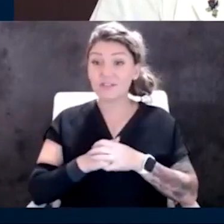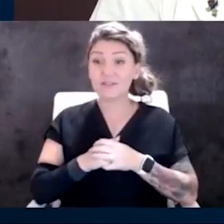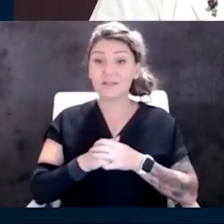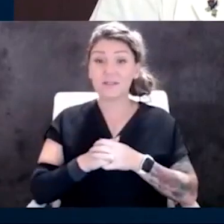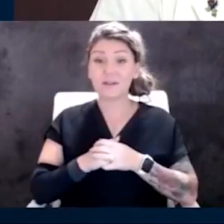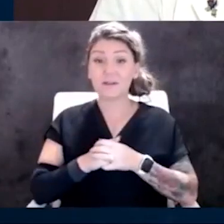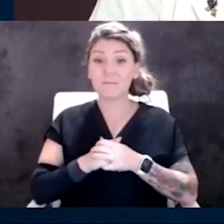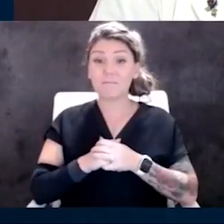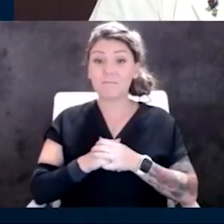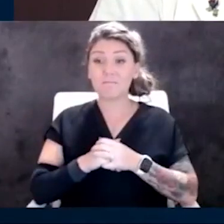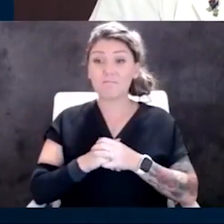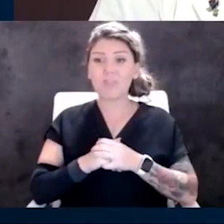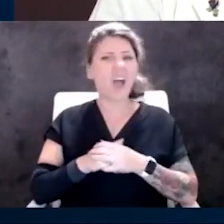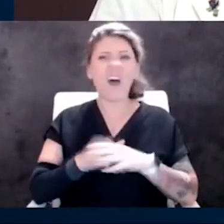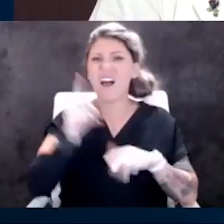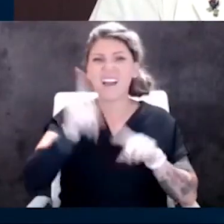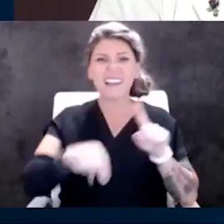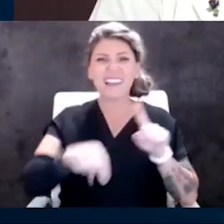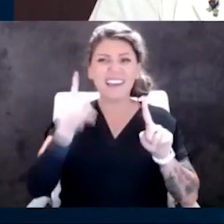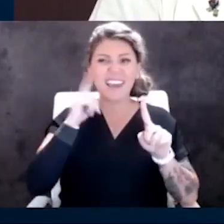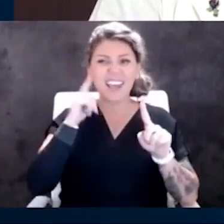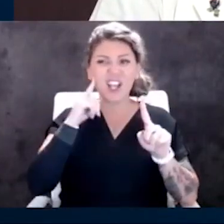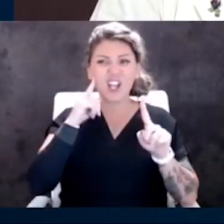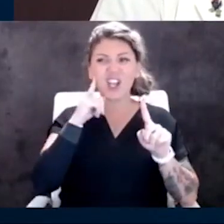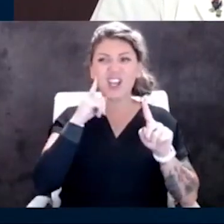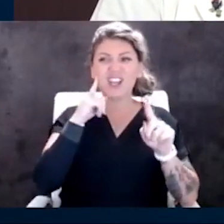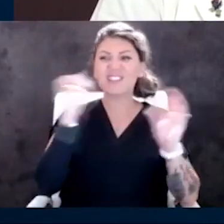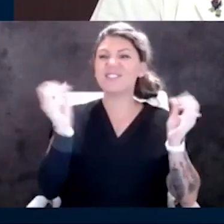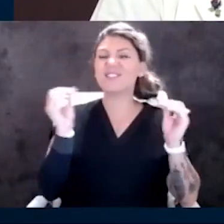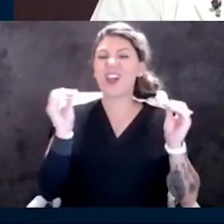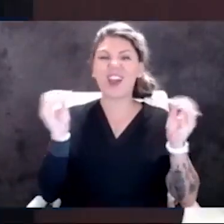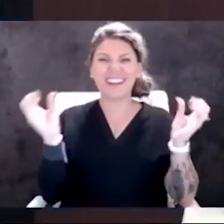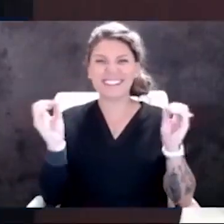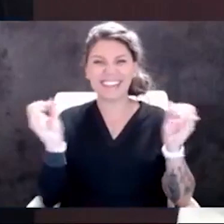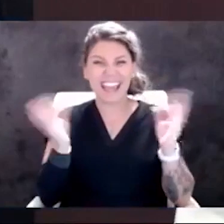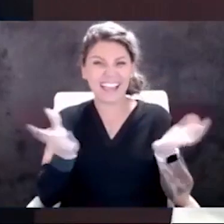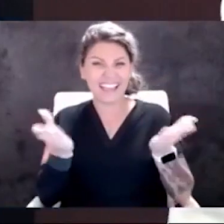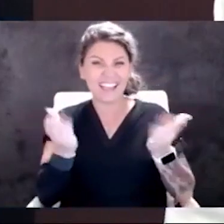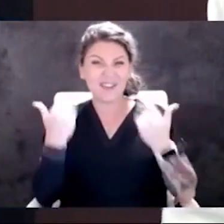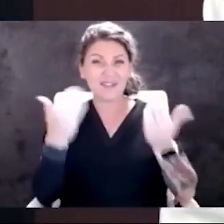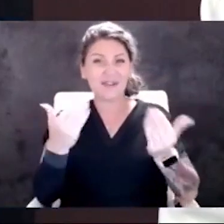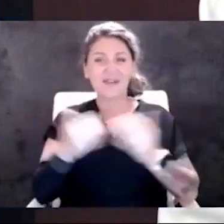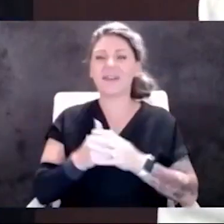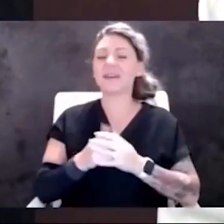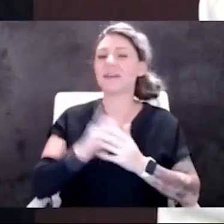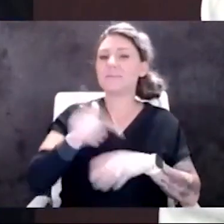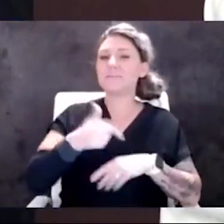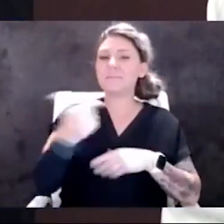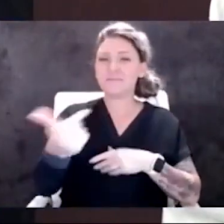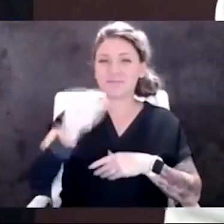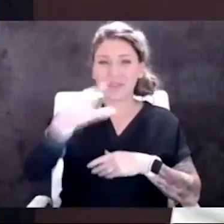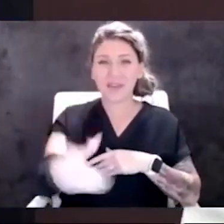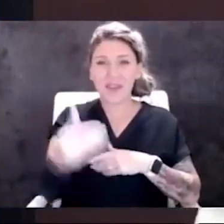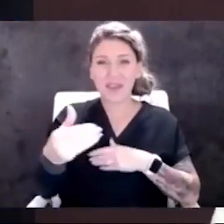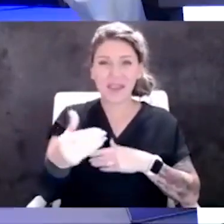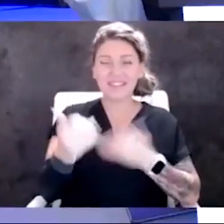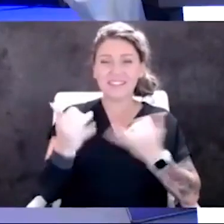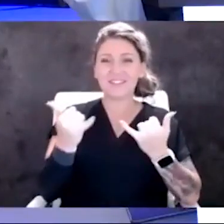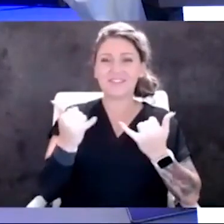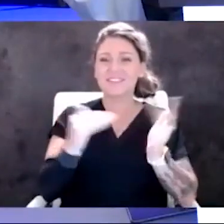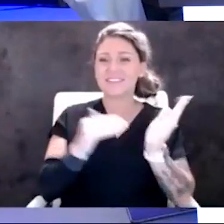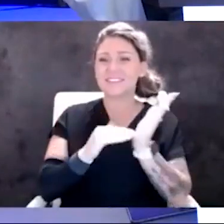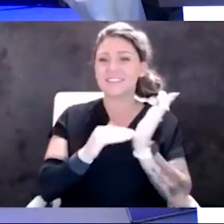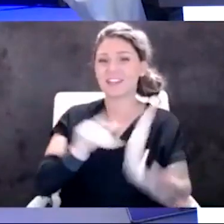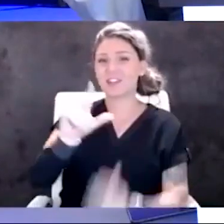No, Jess, I can't hear you. Yeah, none over here. Go ahead. All right, let's turn to our guests for just a minute. We have Dr. Latham and Dr. Pike,